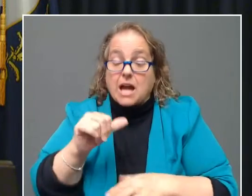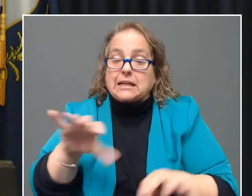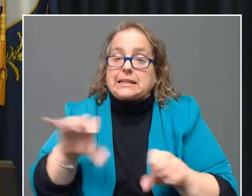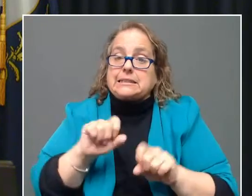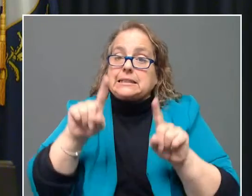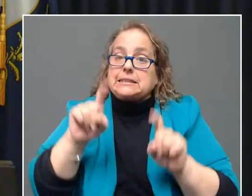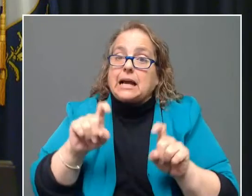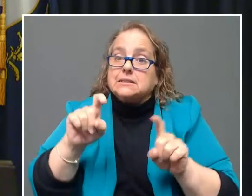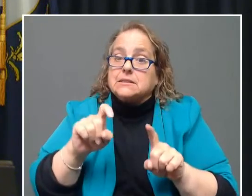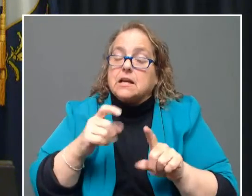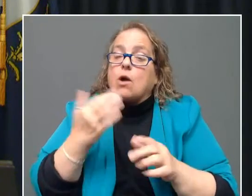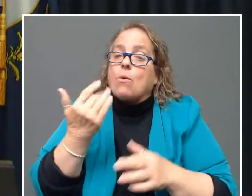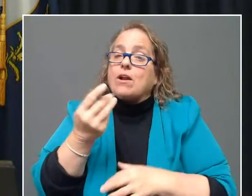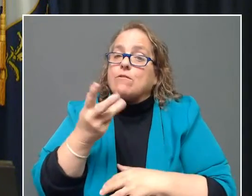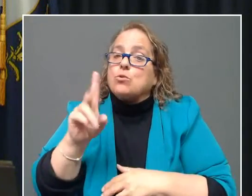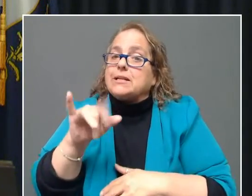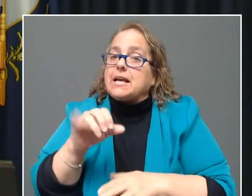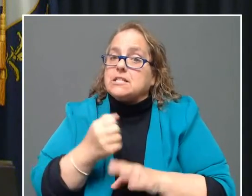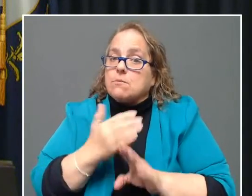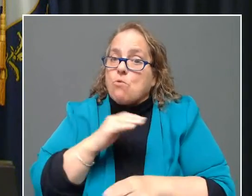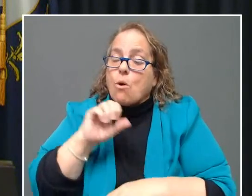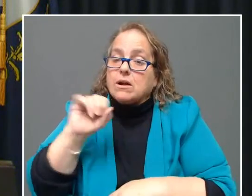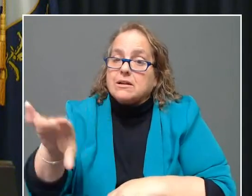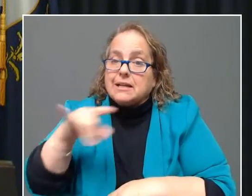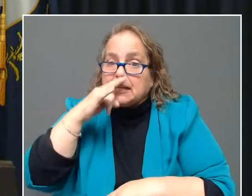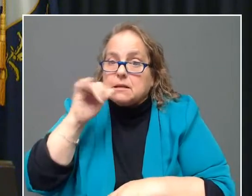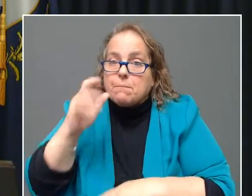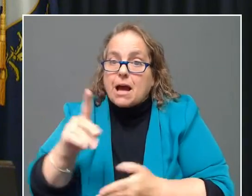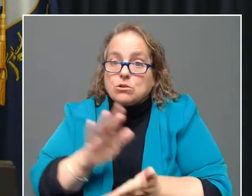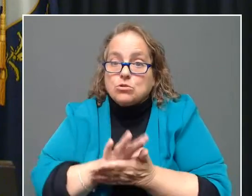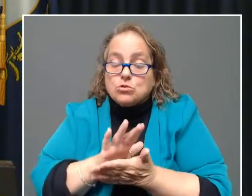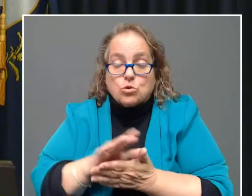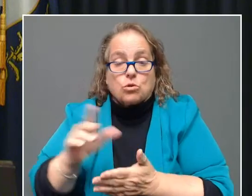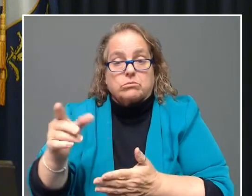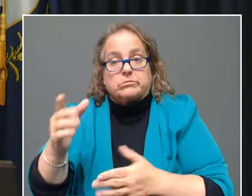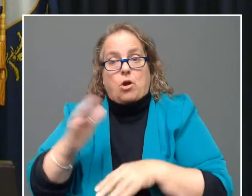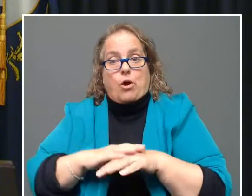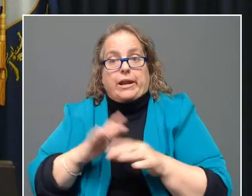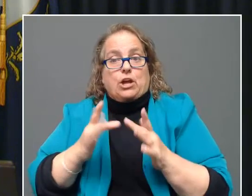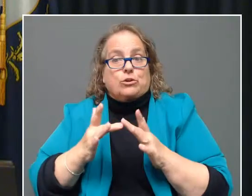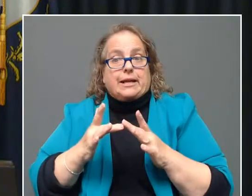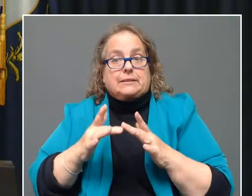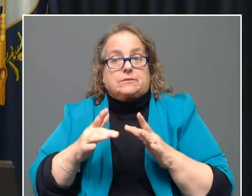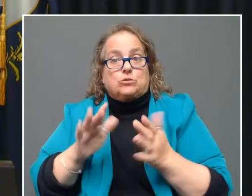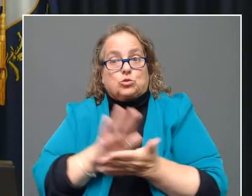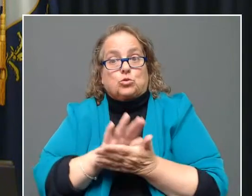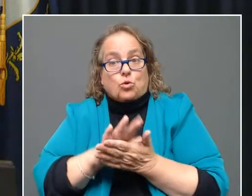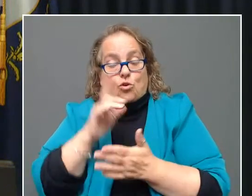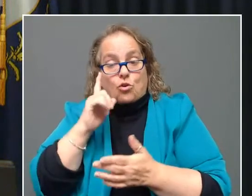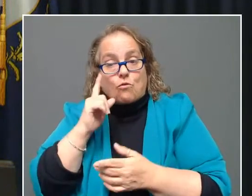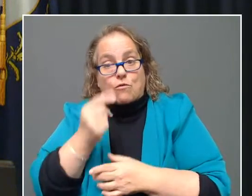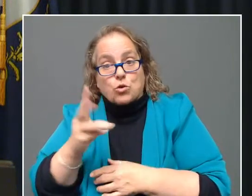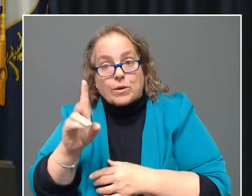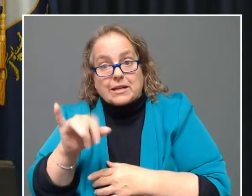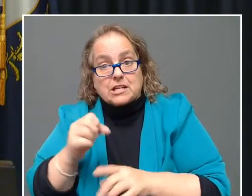your kids back to school. Put them in the virtual option. Just be careful. I mean, I remember when we could trace some of the